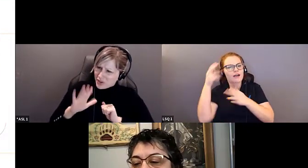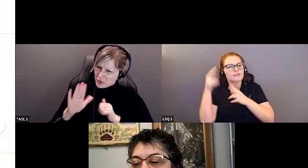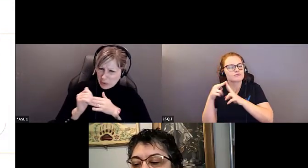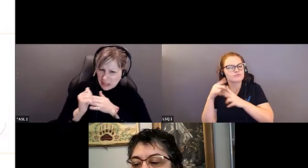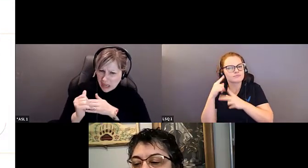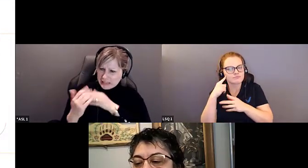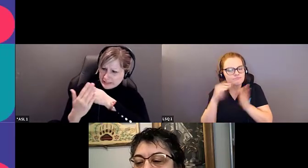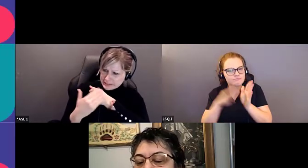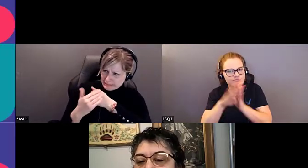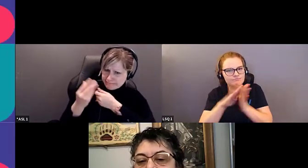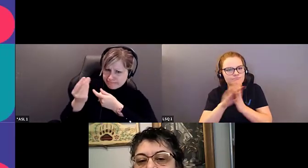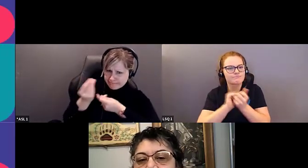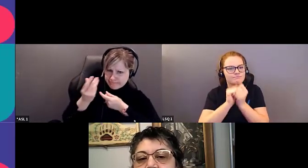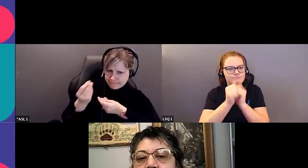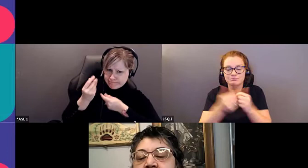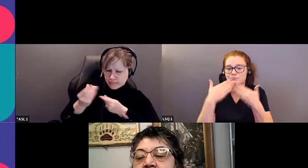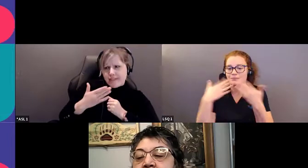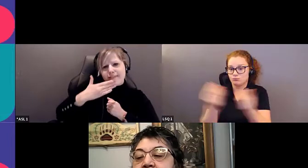guidance.